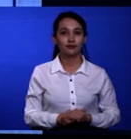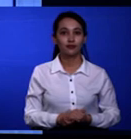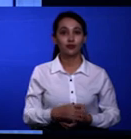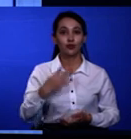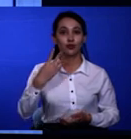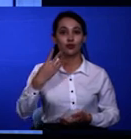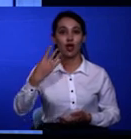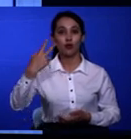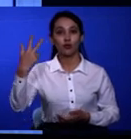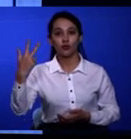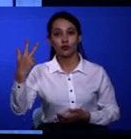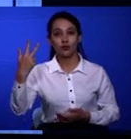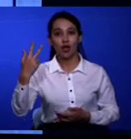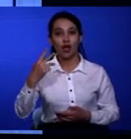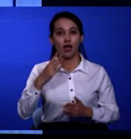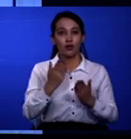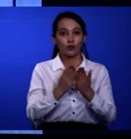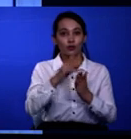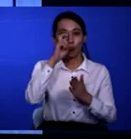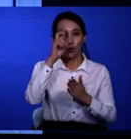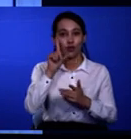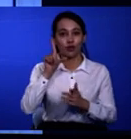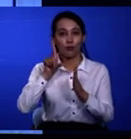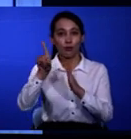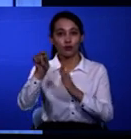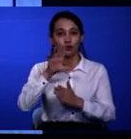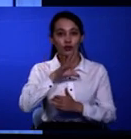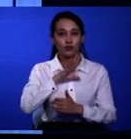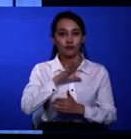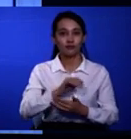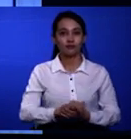4 dan 3 qismi kutubxonaga a'zo.